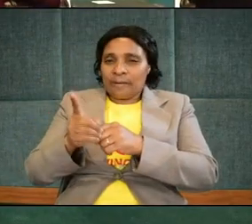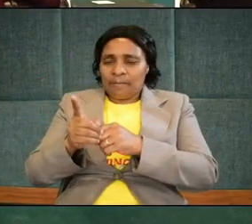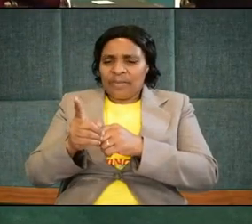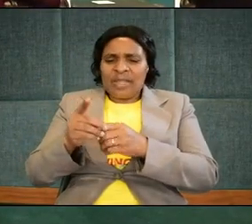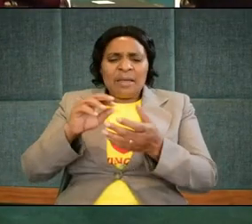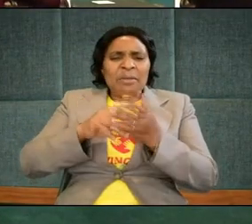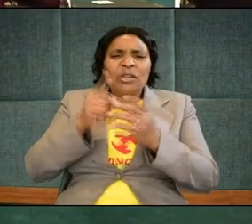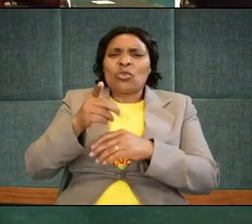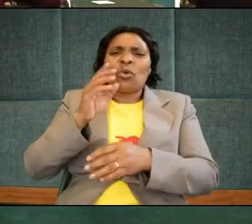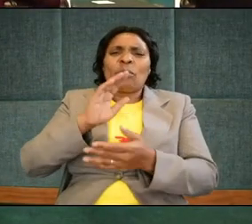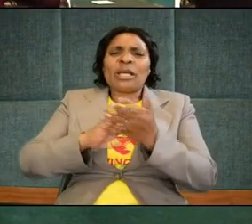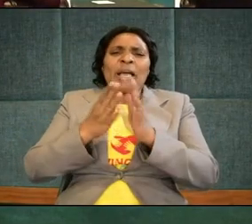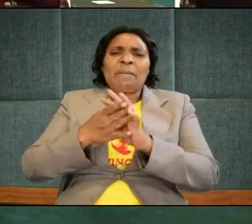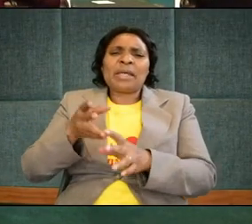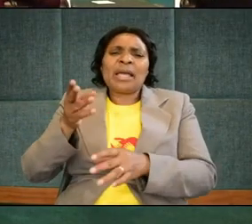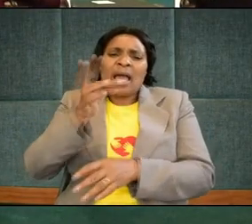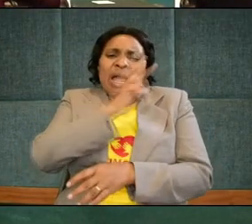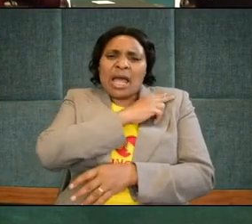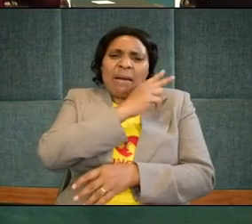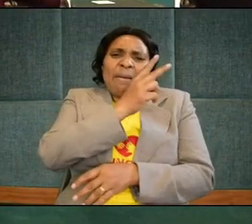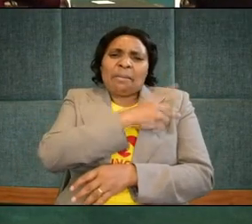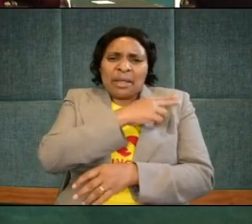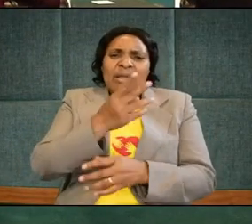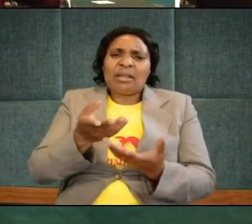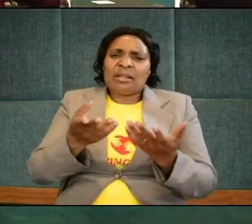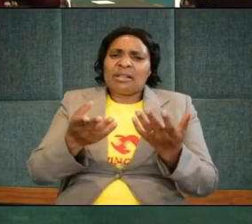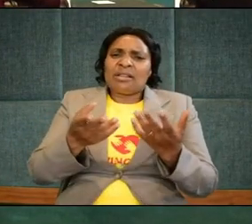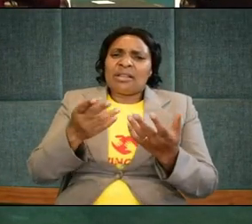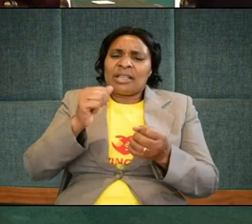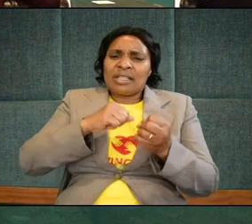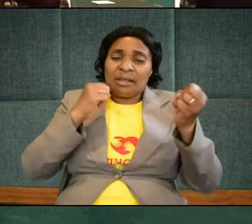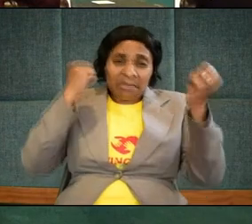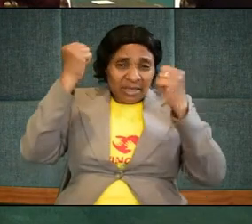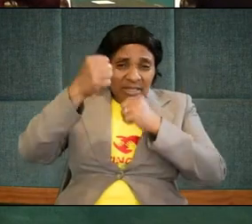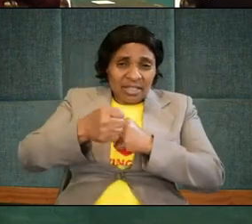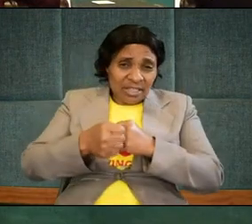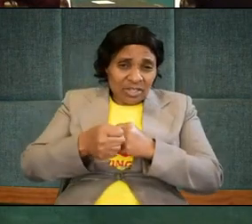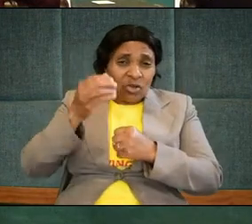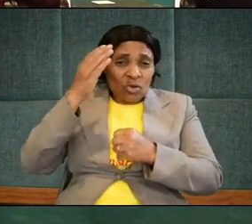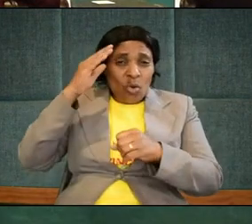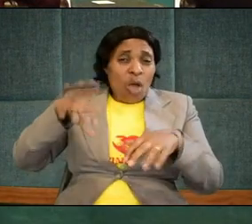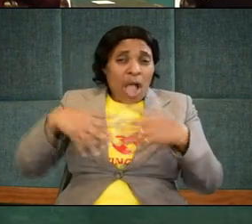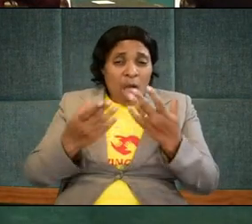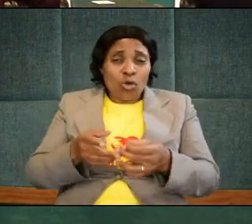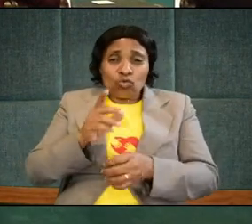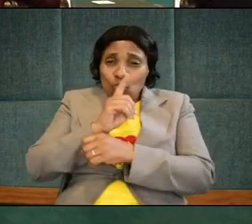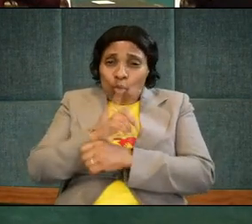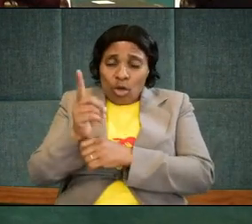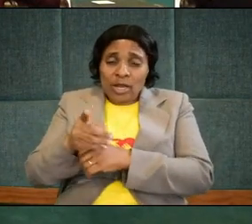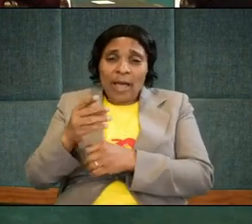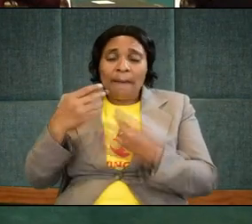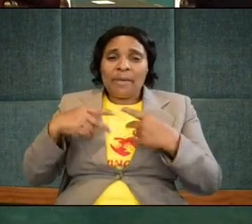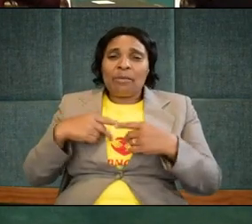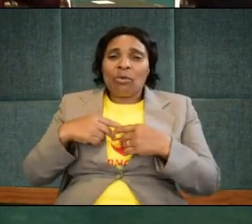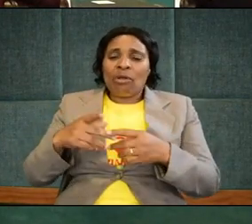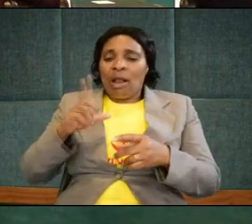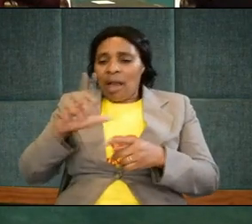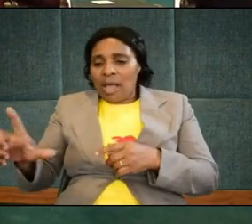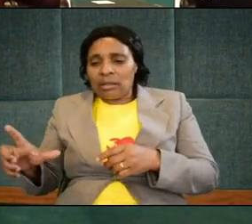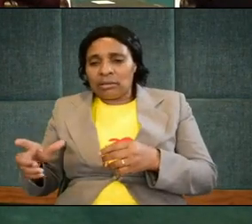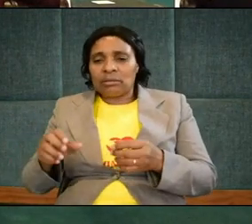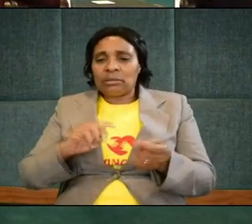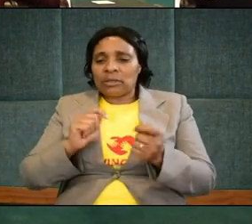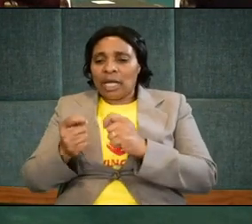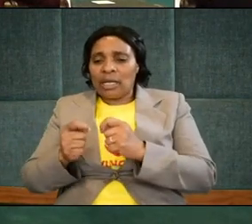commander, being someone who was trained in the military, he knew how to command people. Right, they turn right. Left, you turn left. But